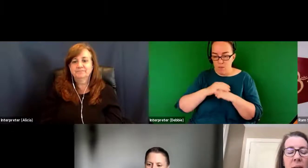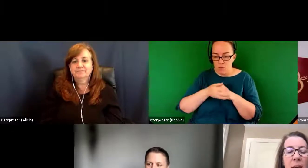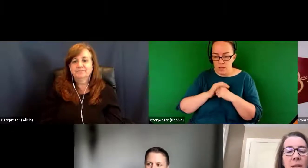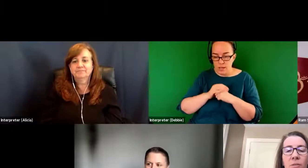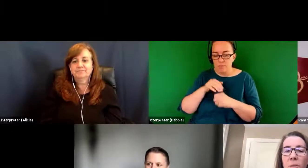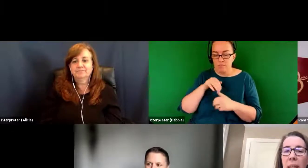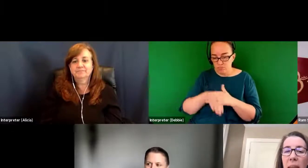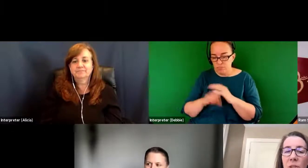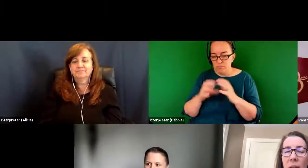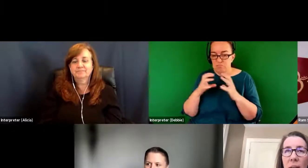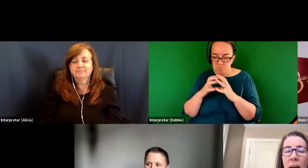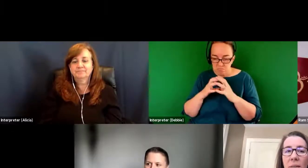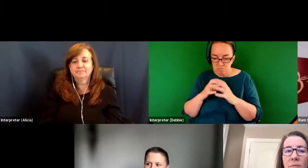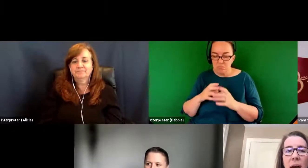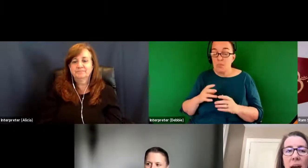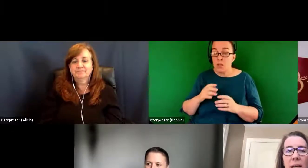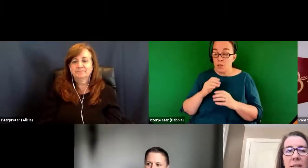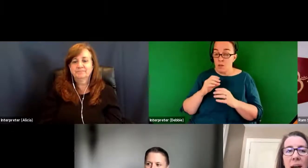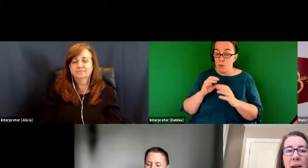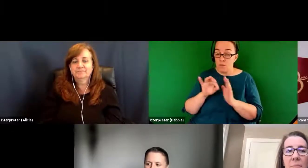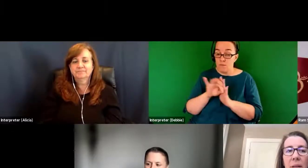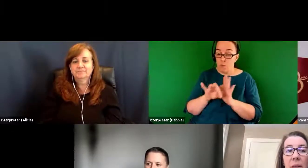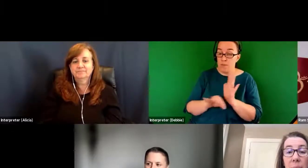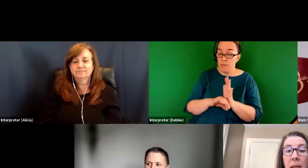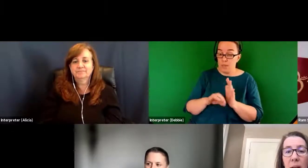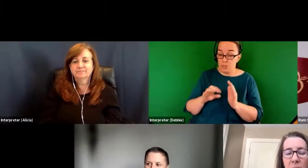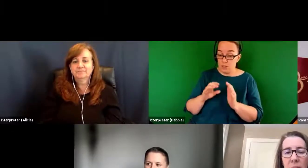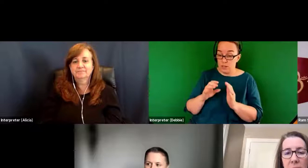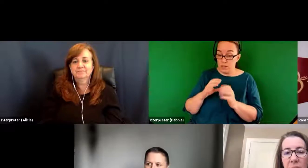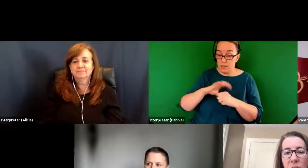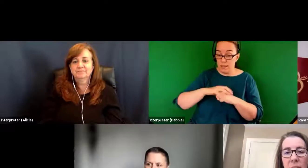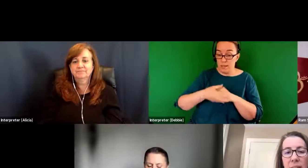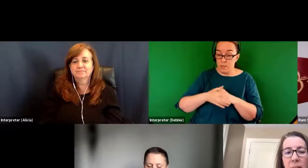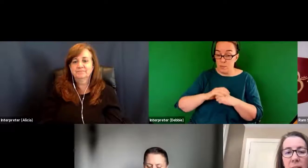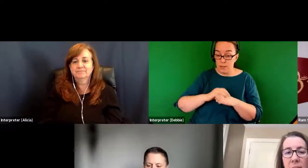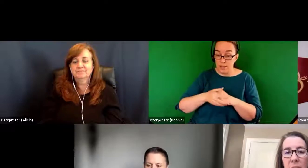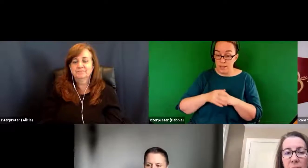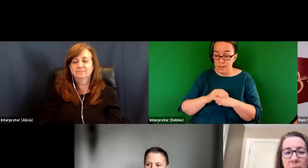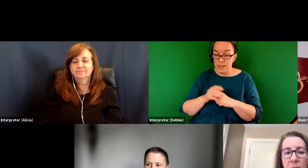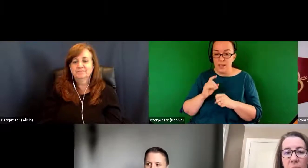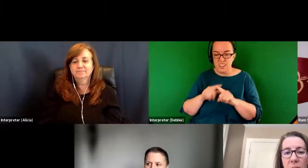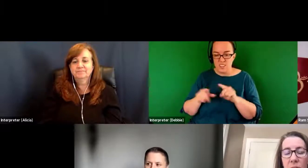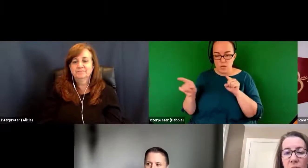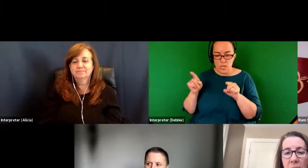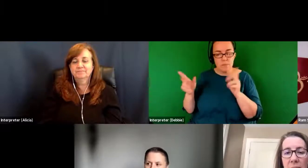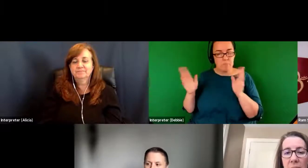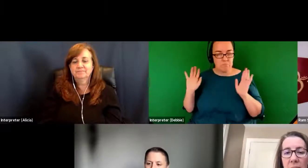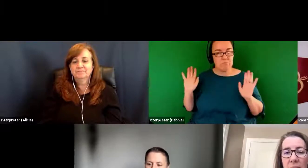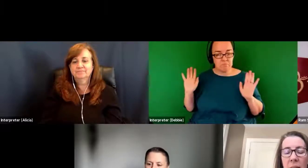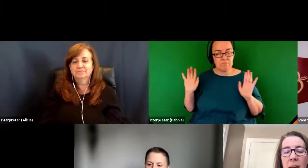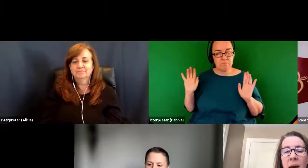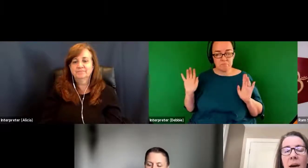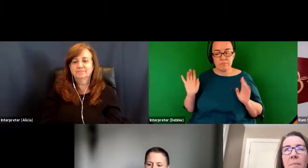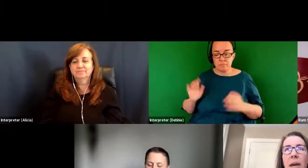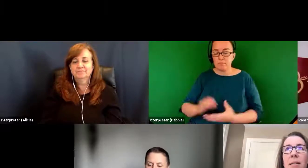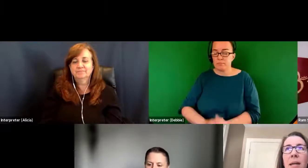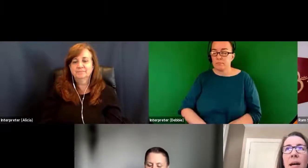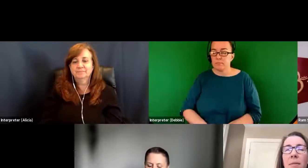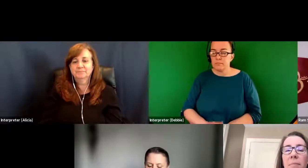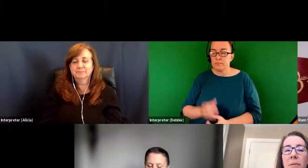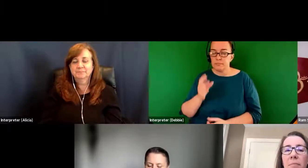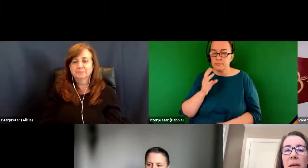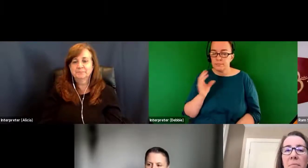cell. The formulation of that lipid covering especially is a little bit different between the two vaccines.